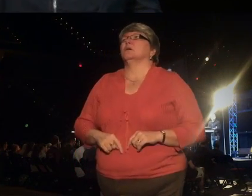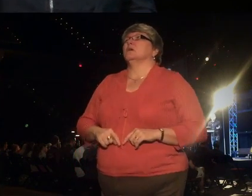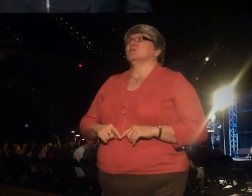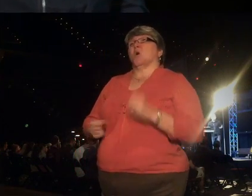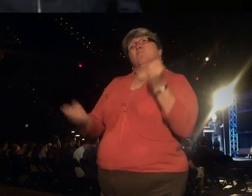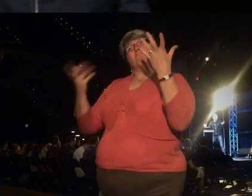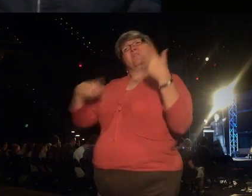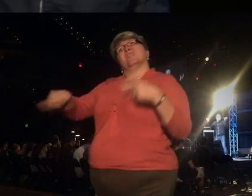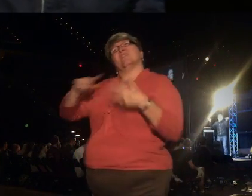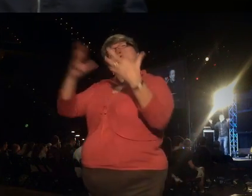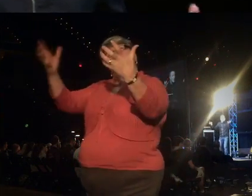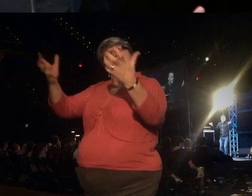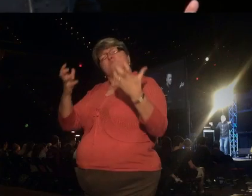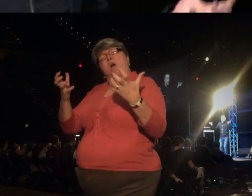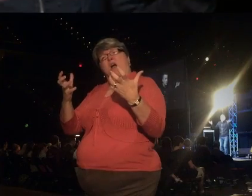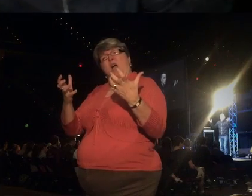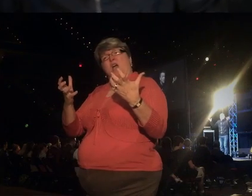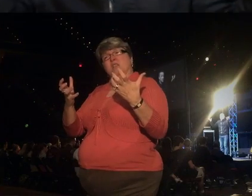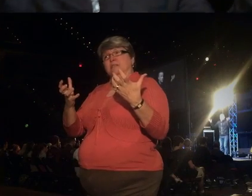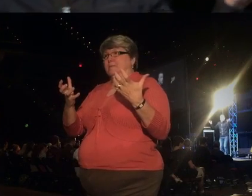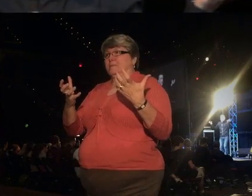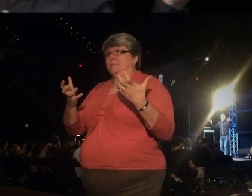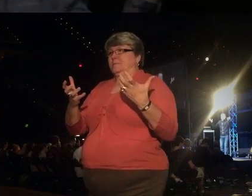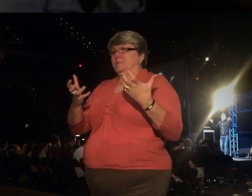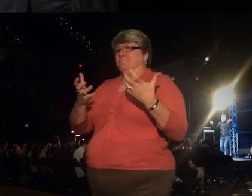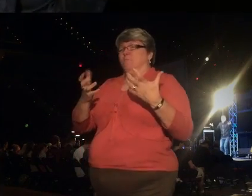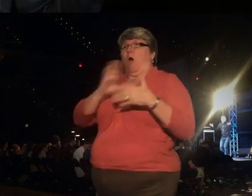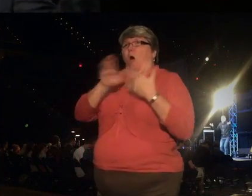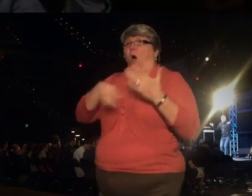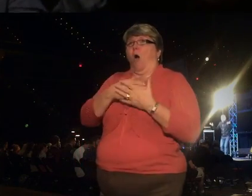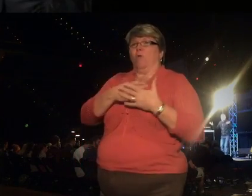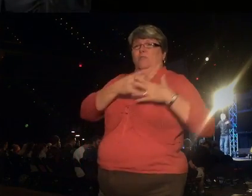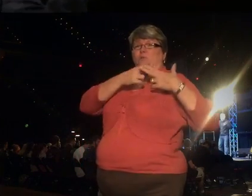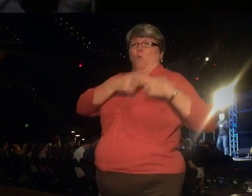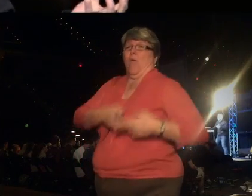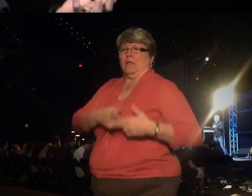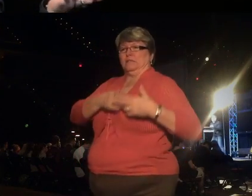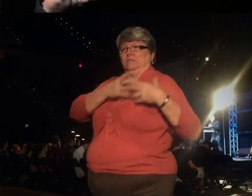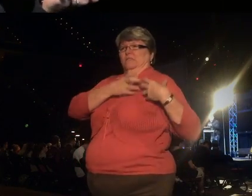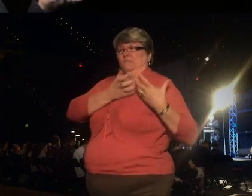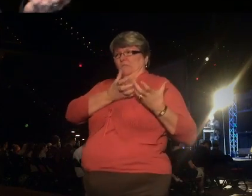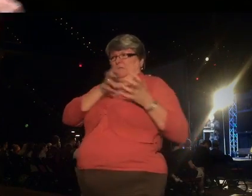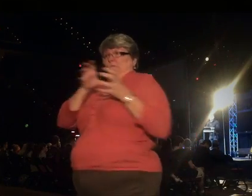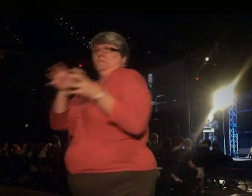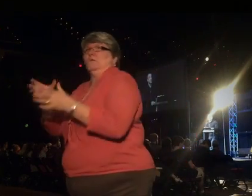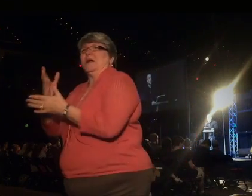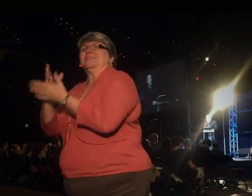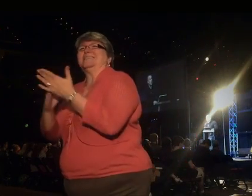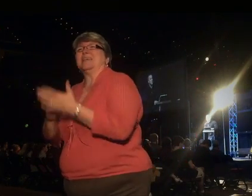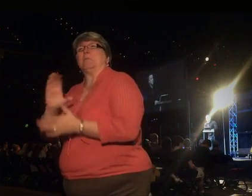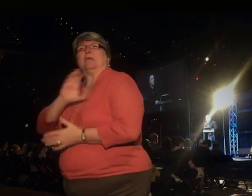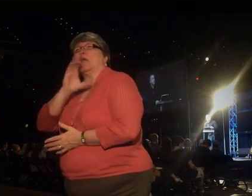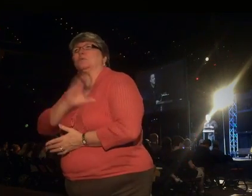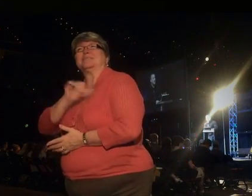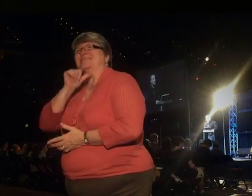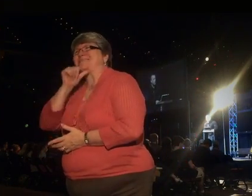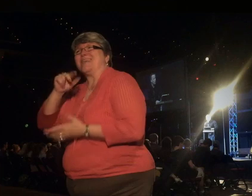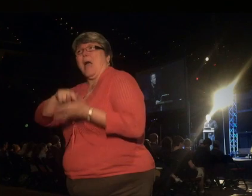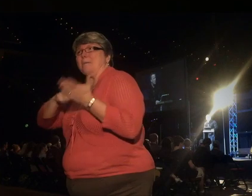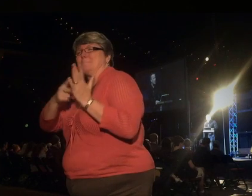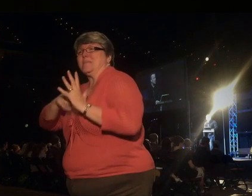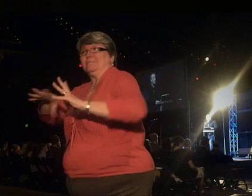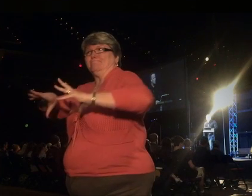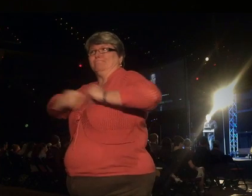And for many of us, we want to put the weight or the strain of marriage on some characteristics that aren't meant